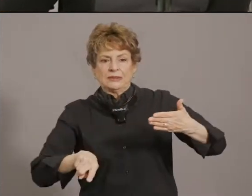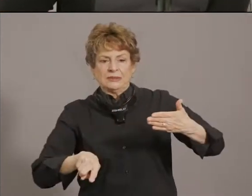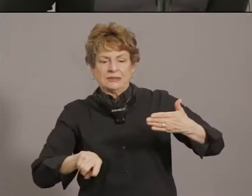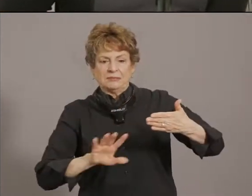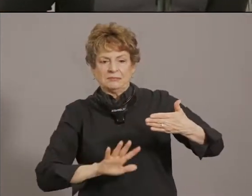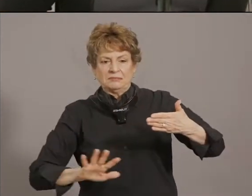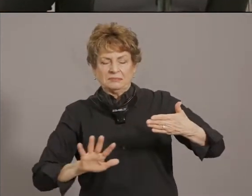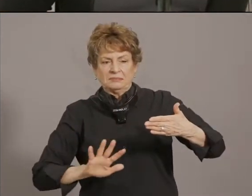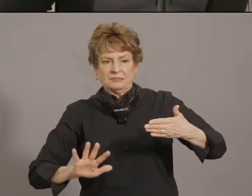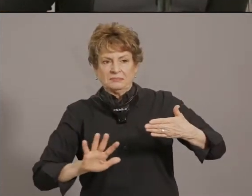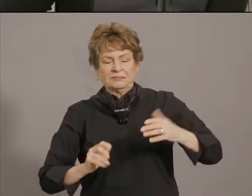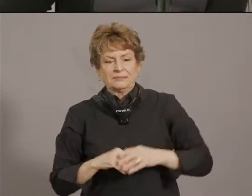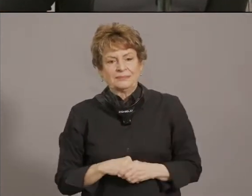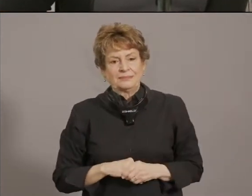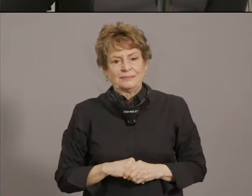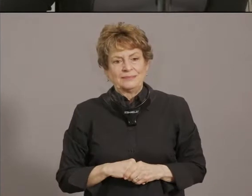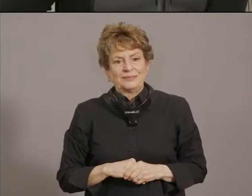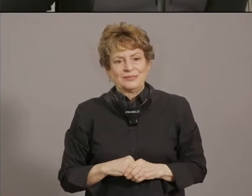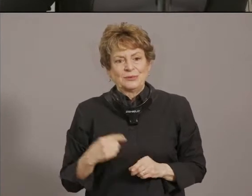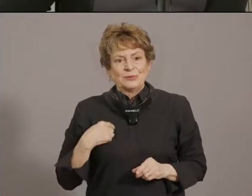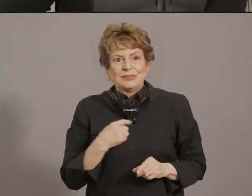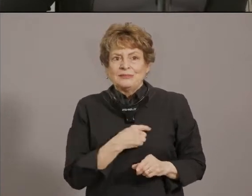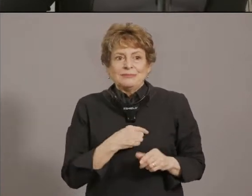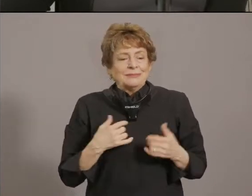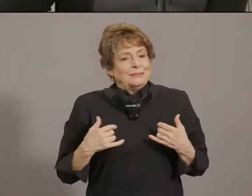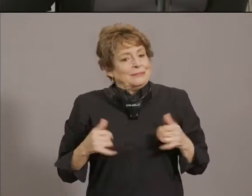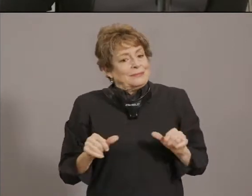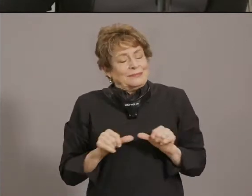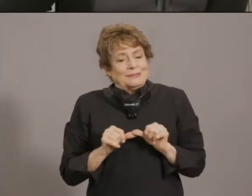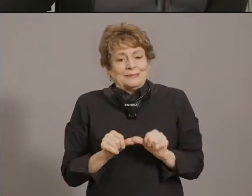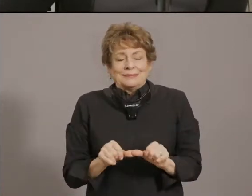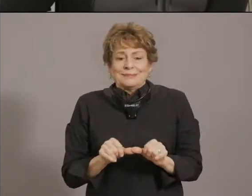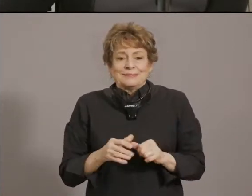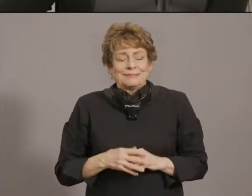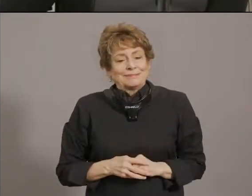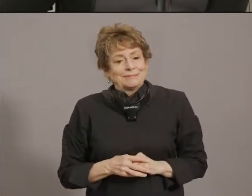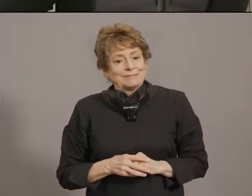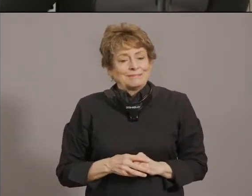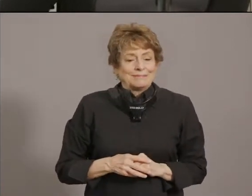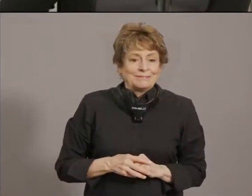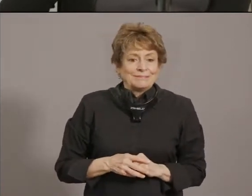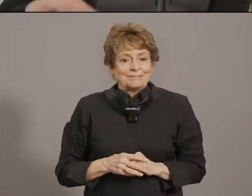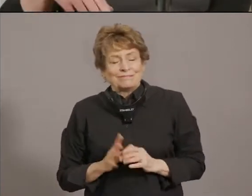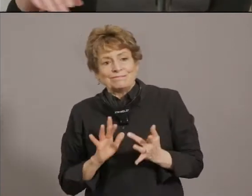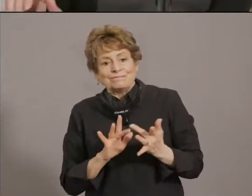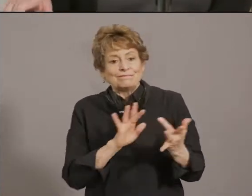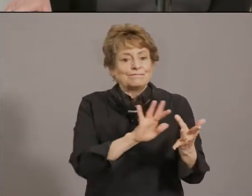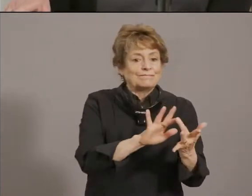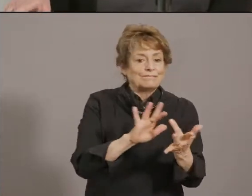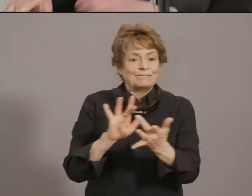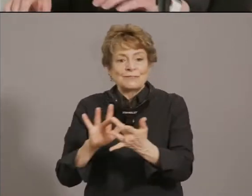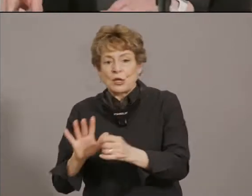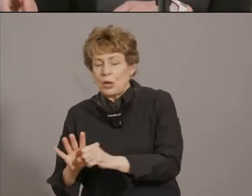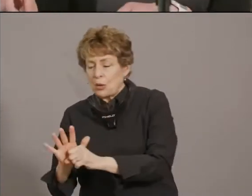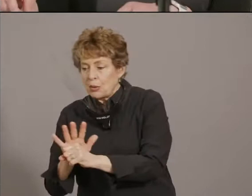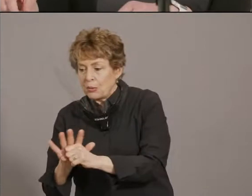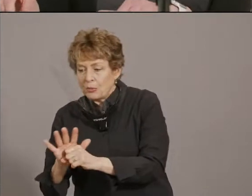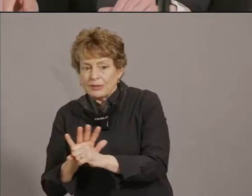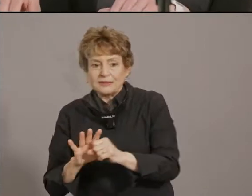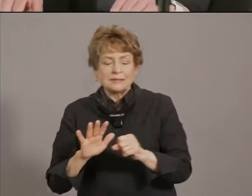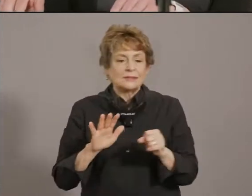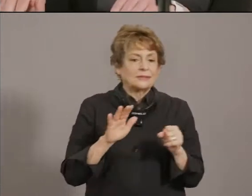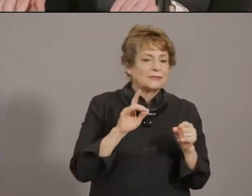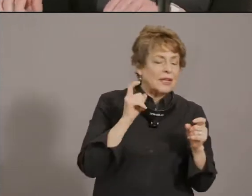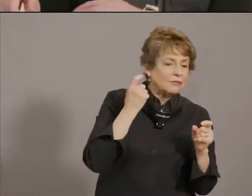we continue to work with our local and federal partners to keep tabs on where that vaccine is and when we